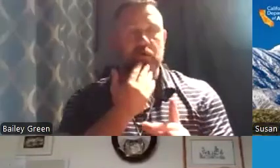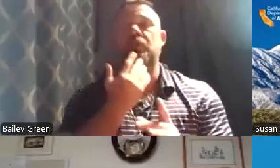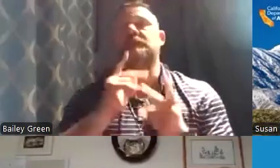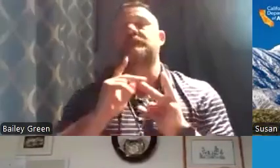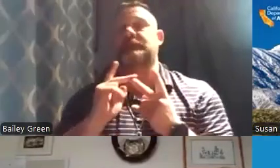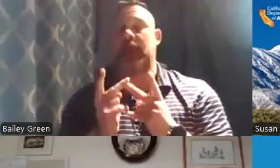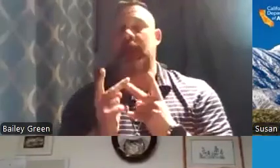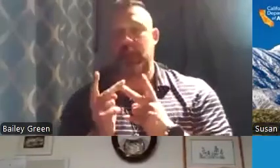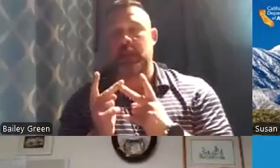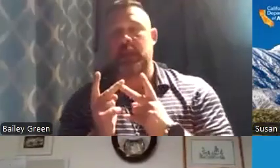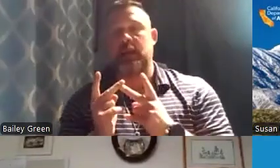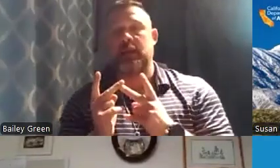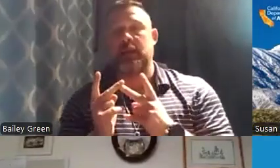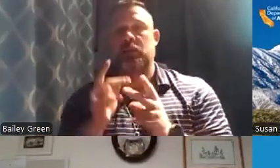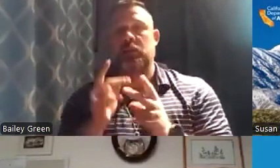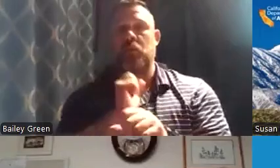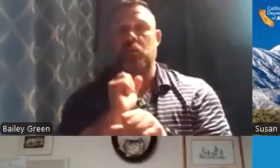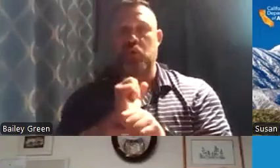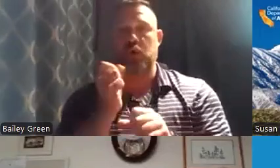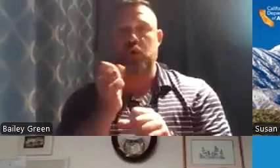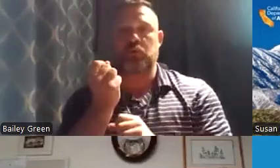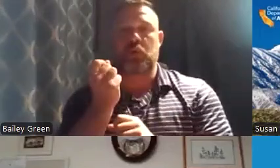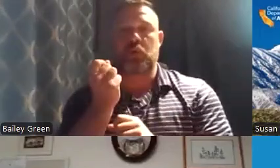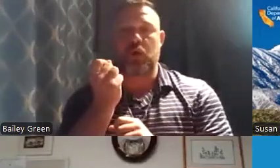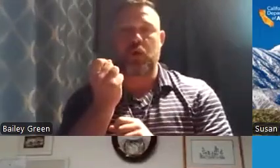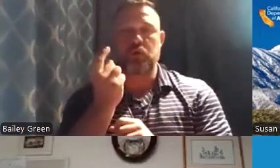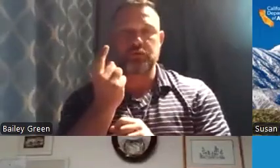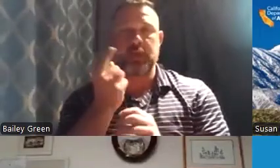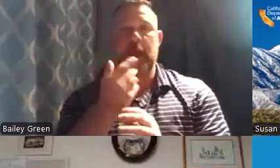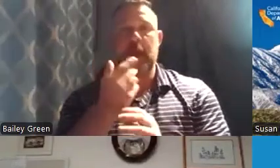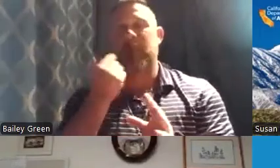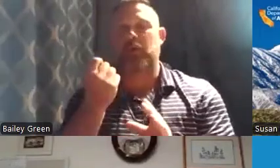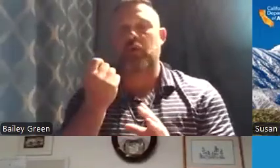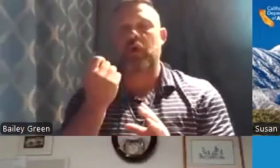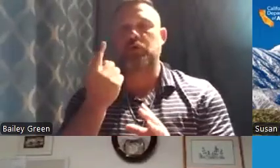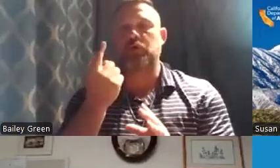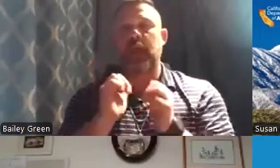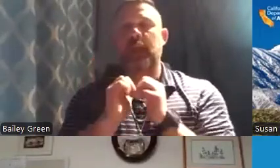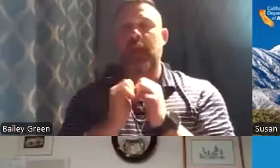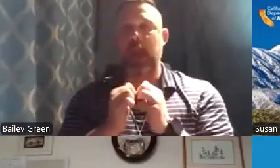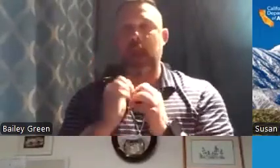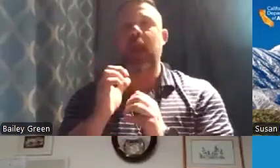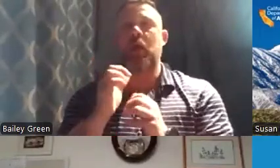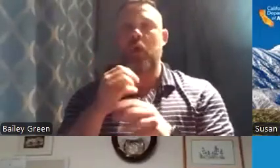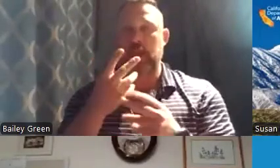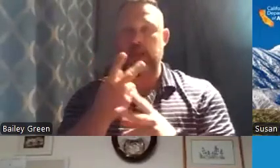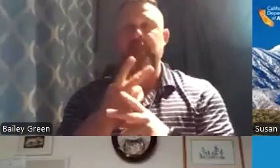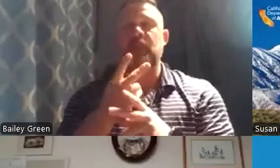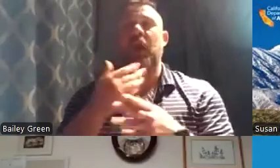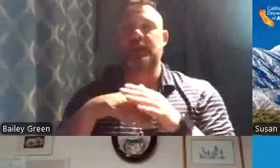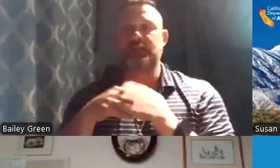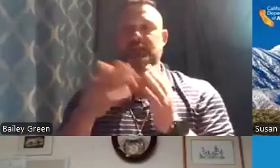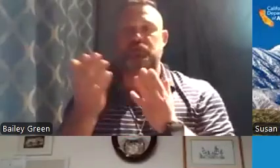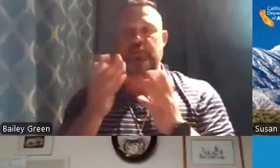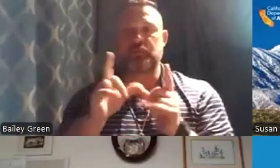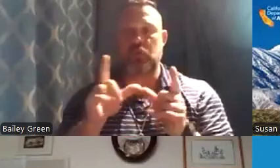involves working to better understand how caregivers access services at the